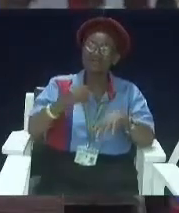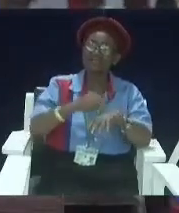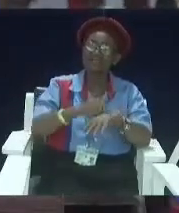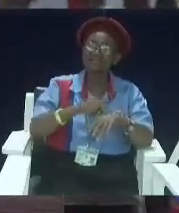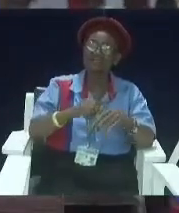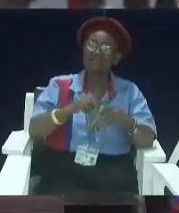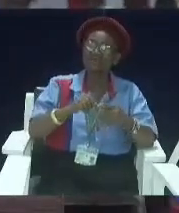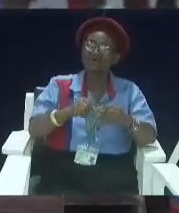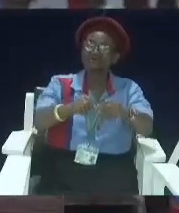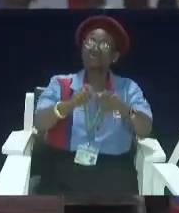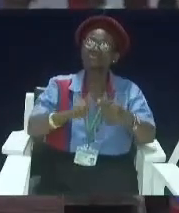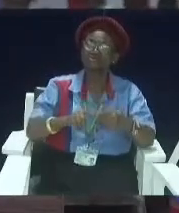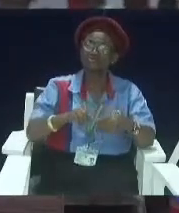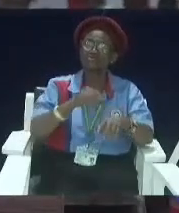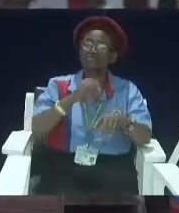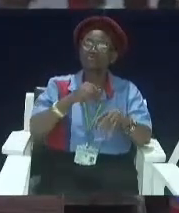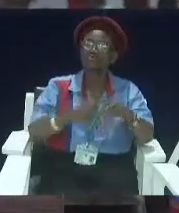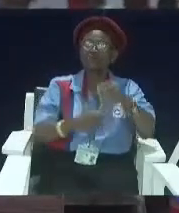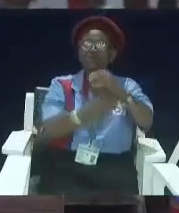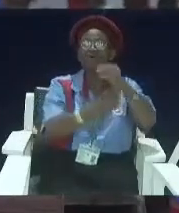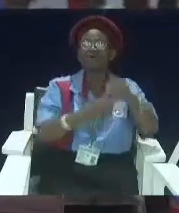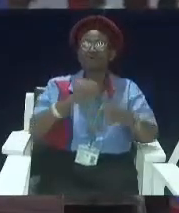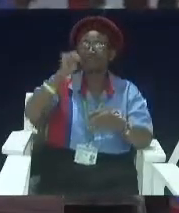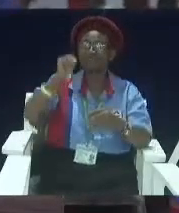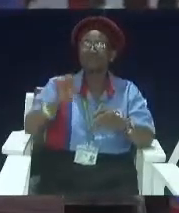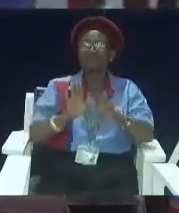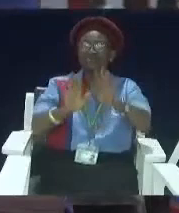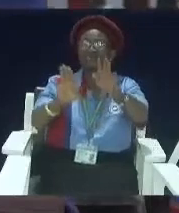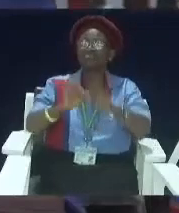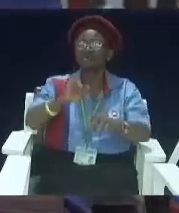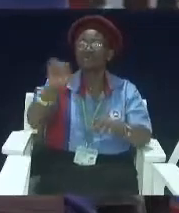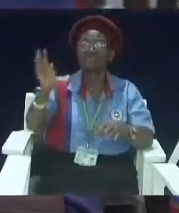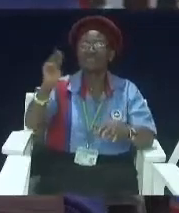him, pushing him higher and higher.